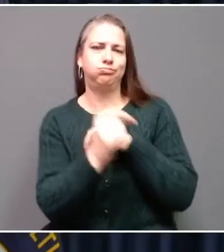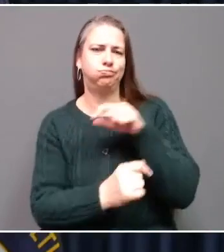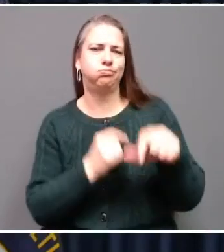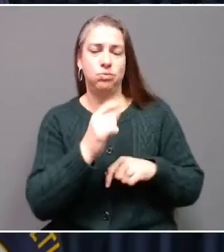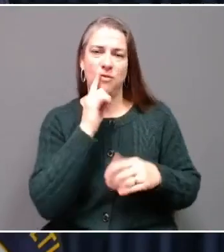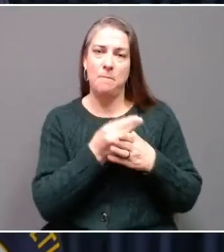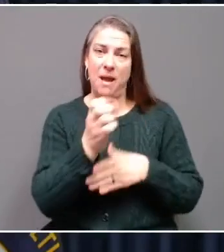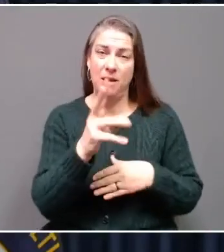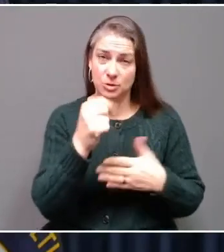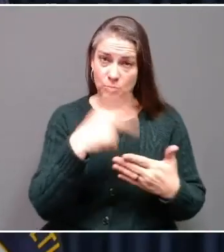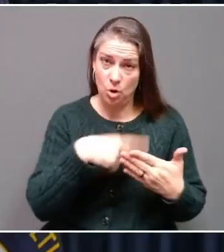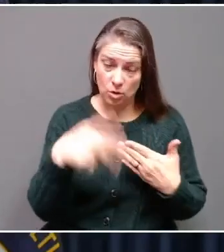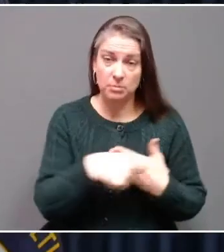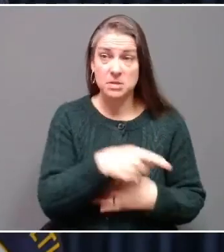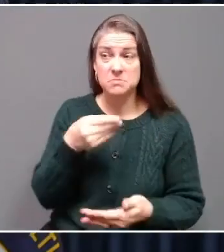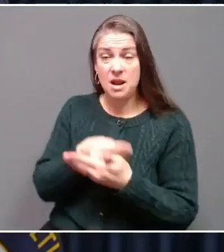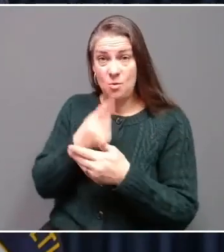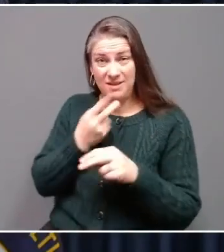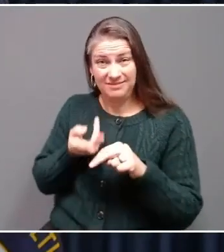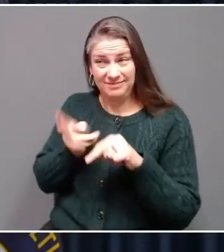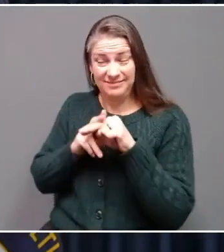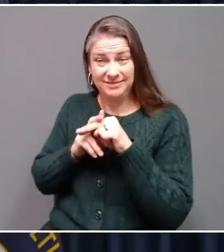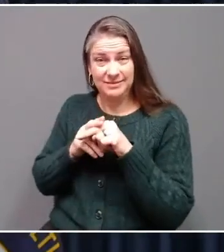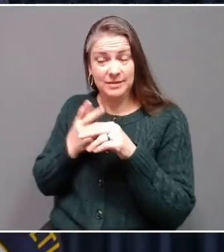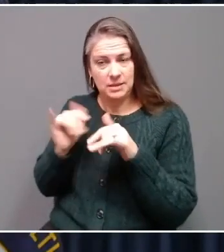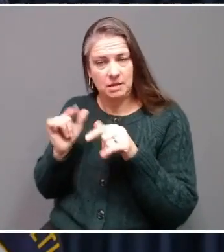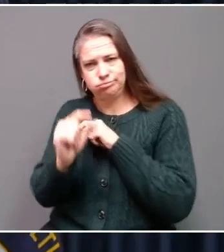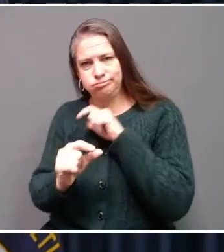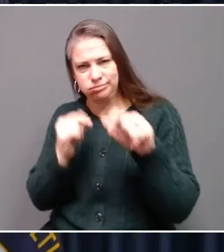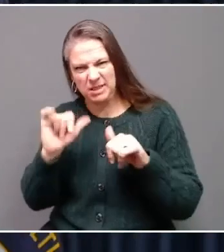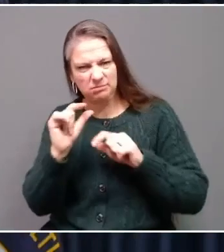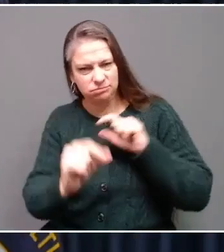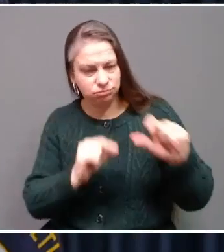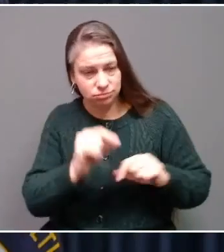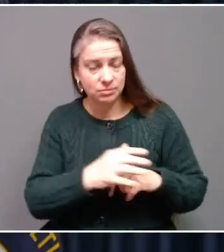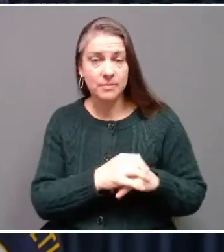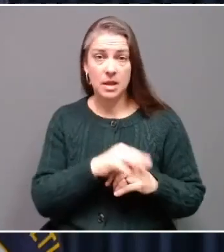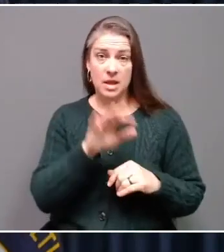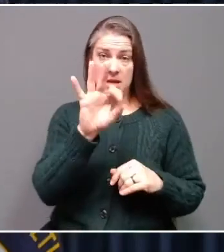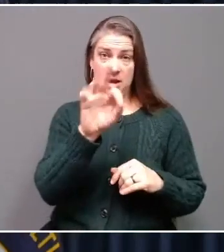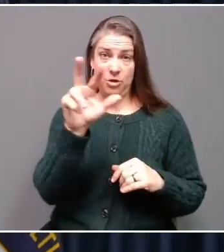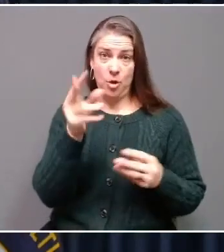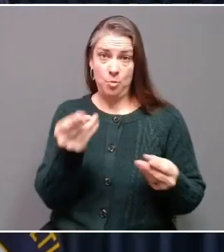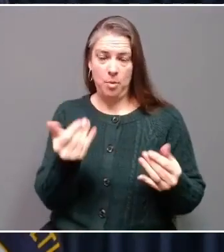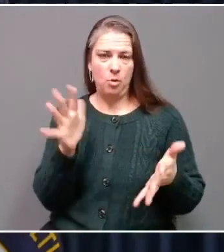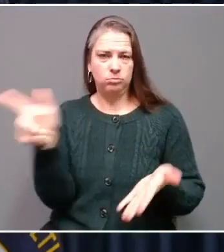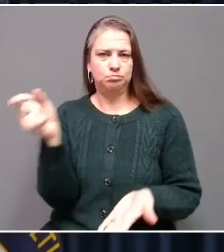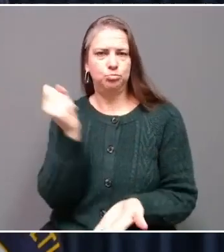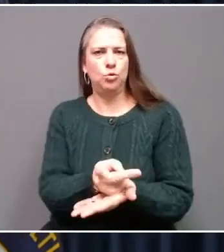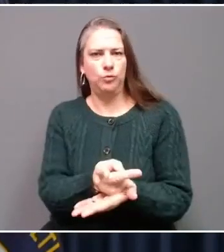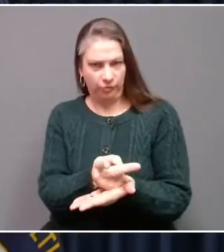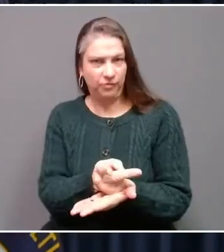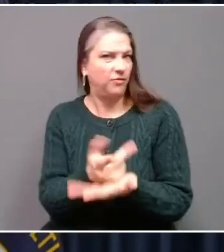of $4.3 million since we last updated it on March the 2nd. 93 properties have been approved. from